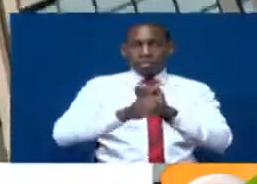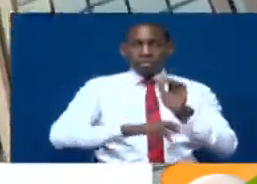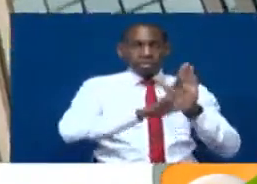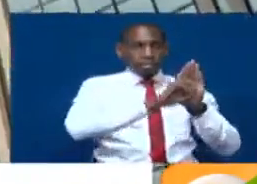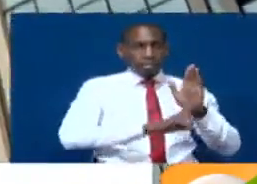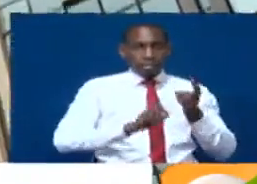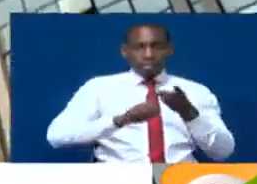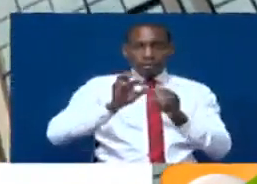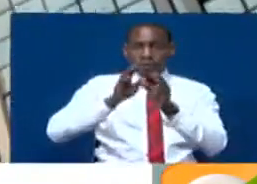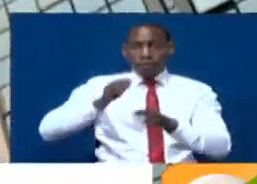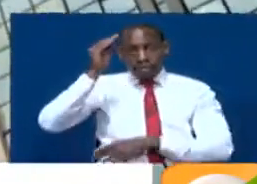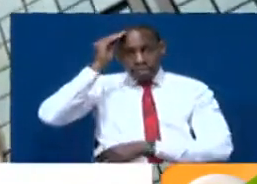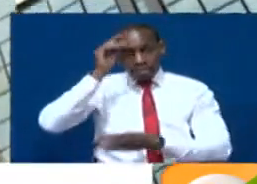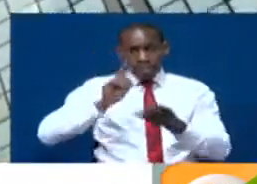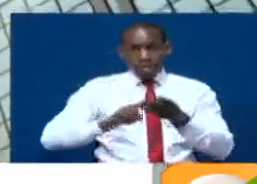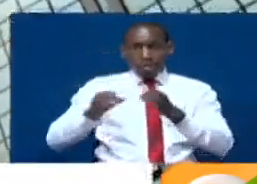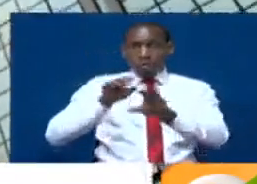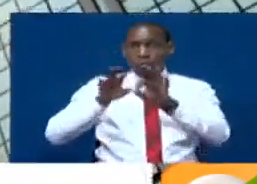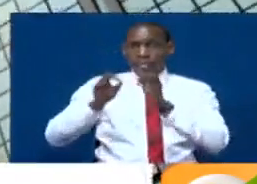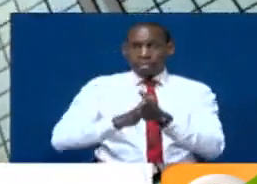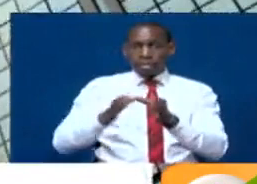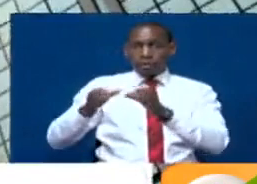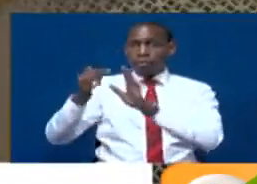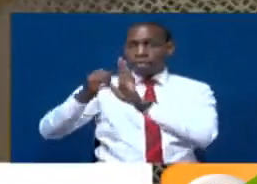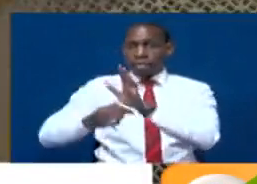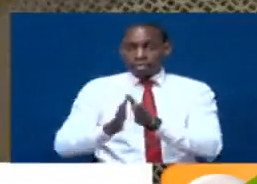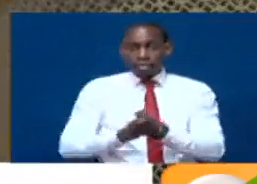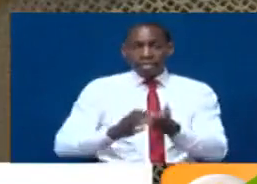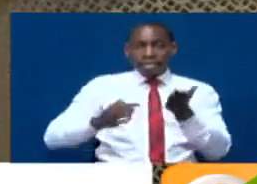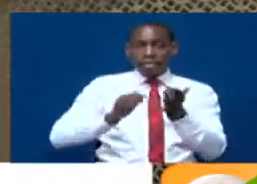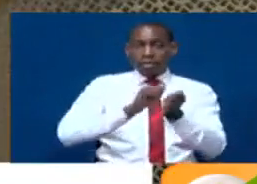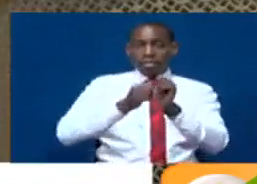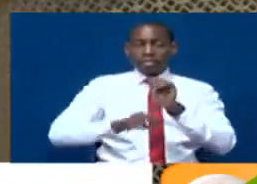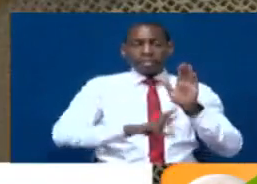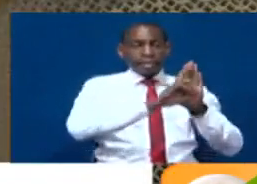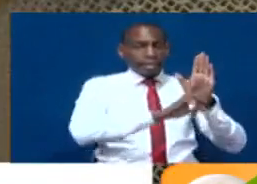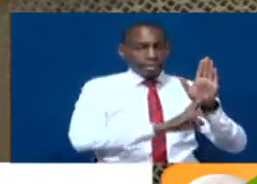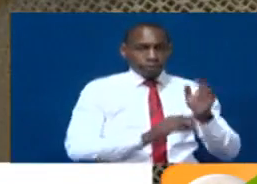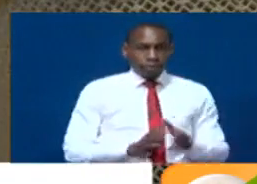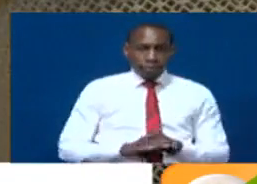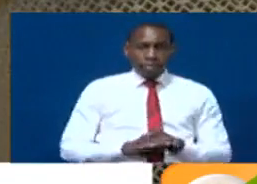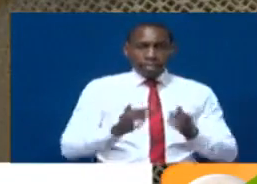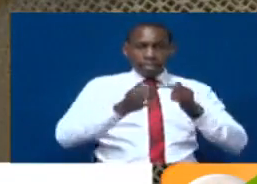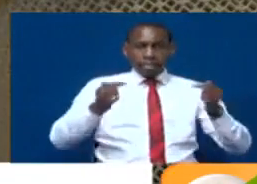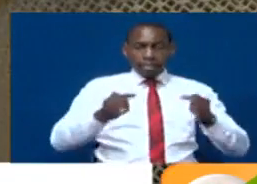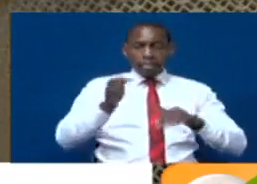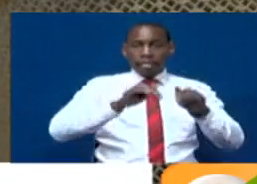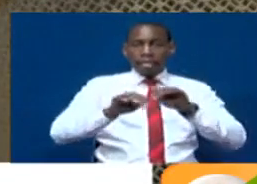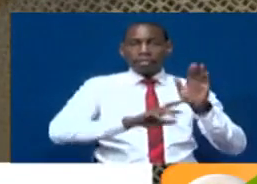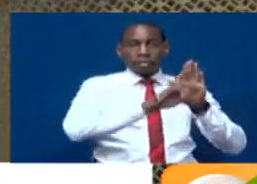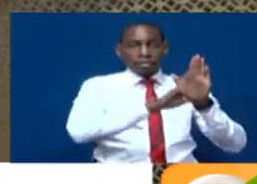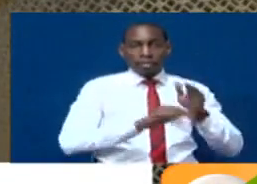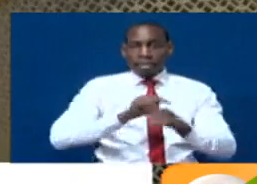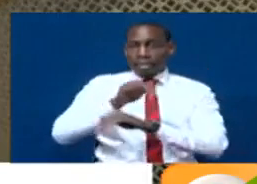regulations, voter education, party nominations and party lists, and technology amendment regulations. In rejecting the election regulations,